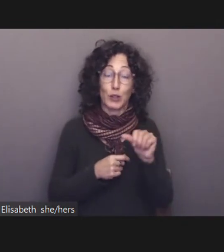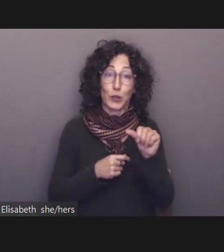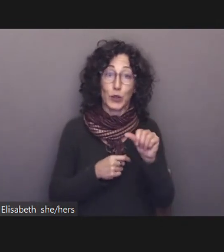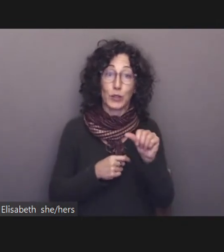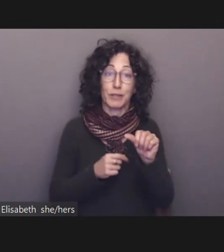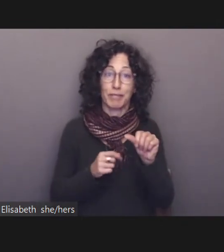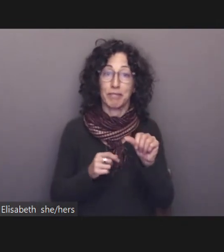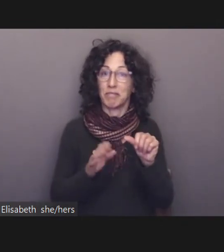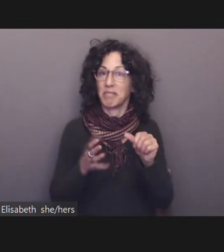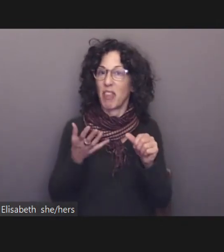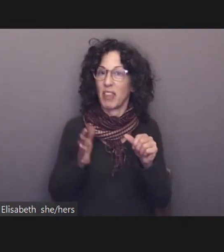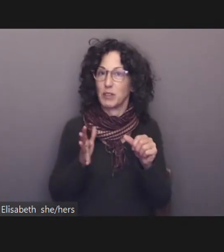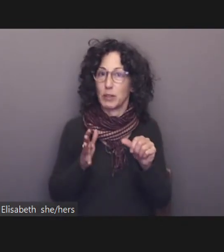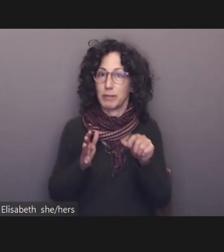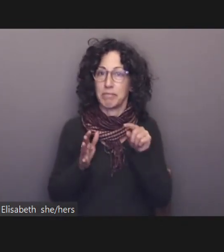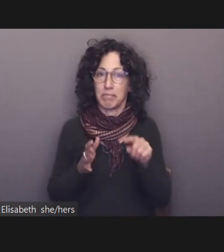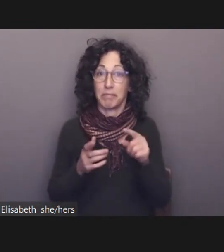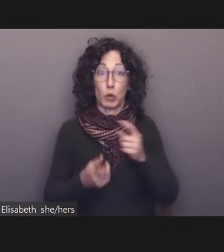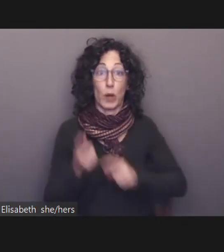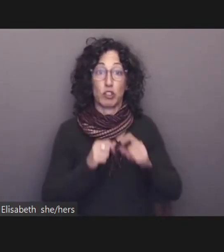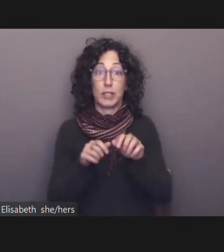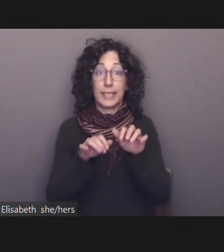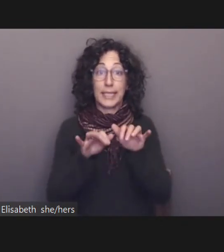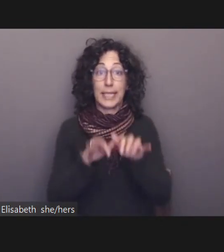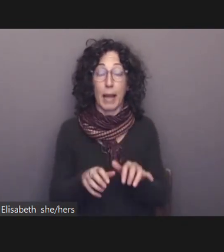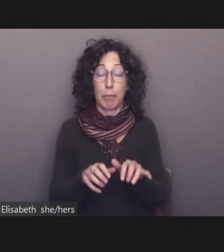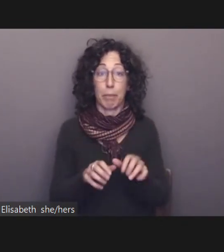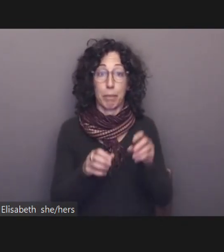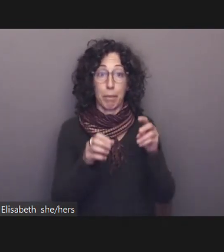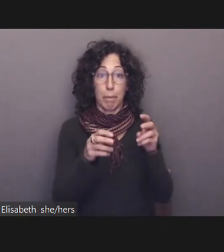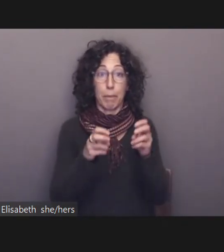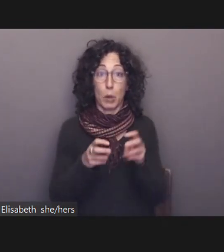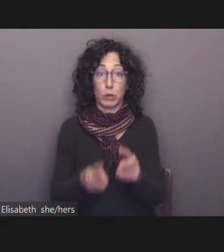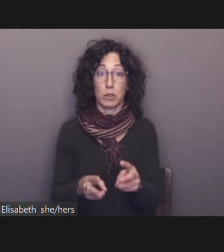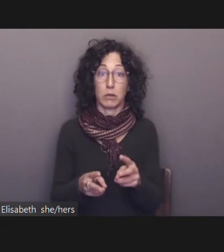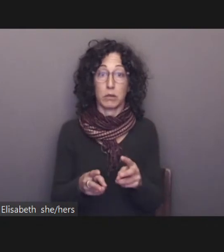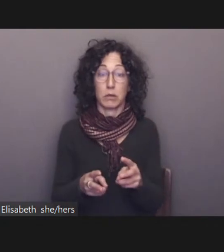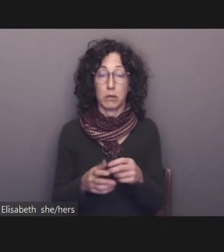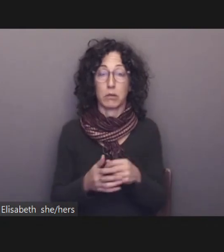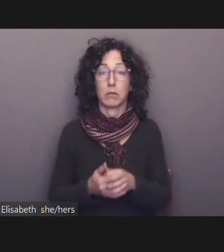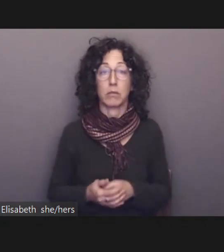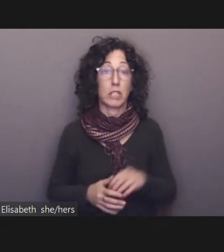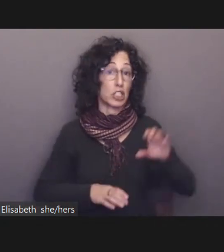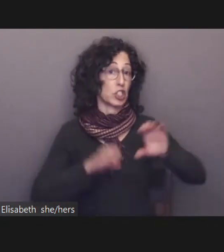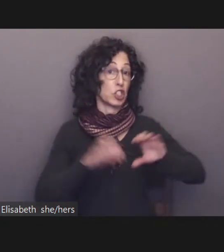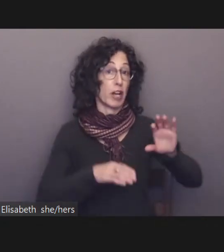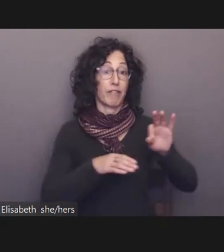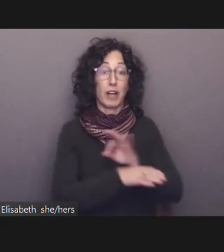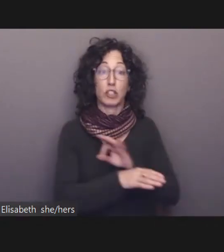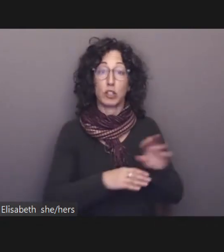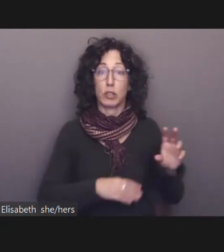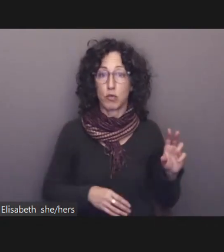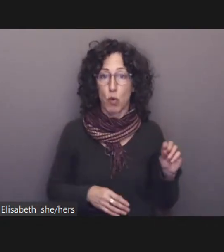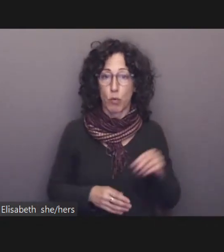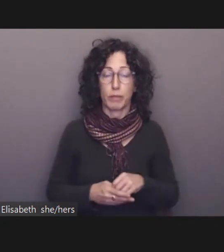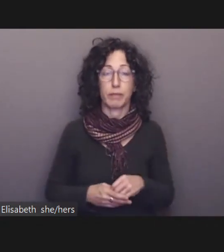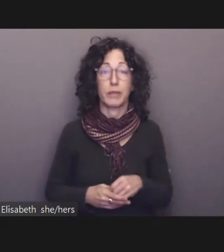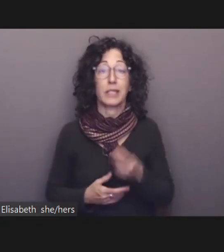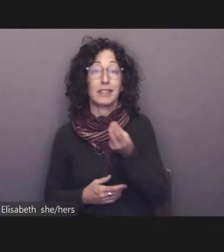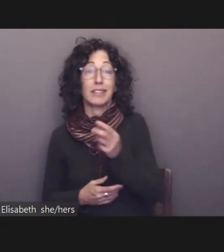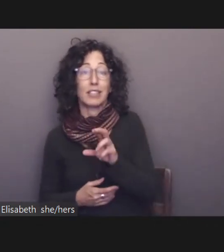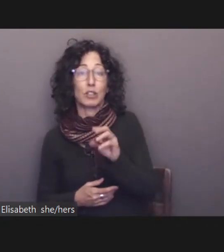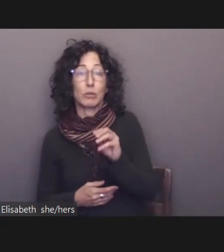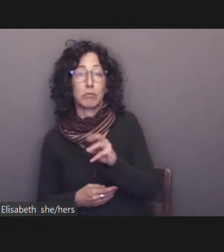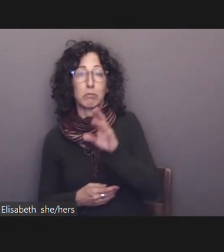through the Q&A button. We will not be using the chat function. We have the honor of having Dr. Mary Mercer, who is leading